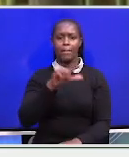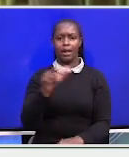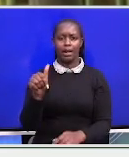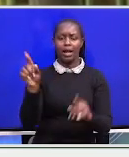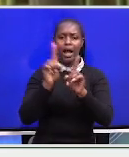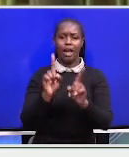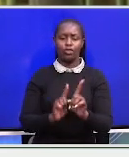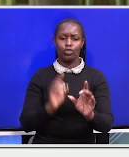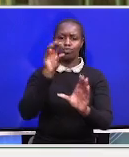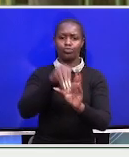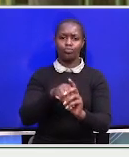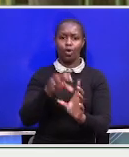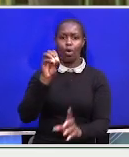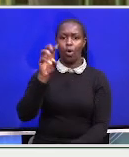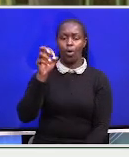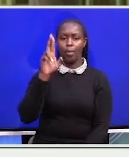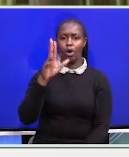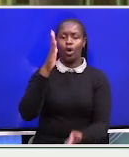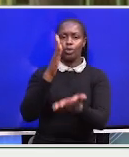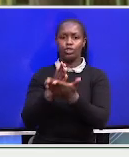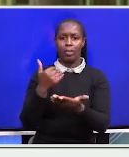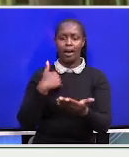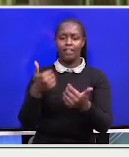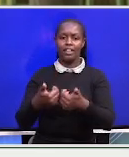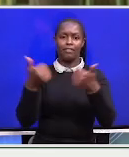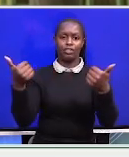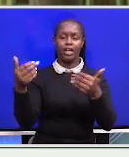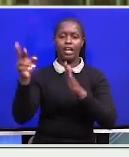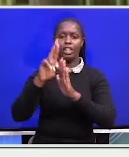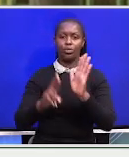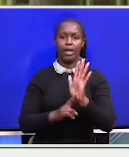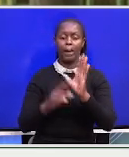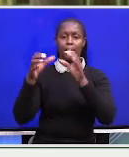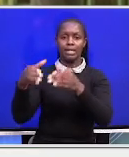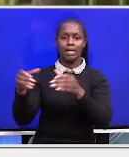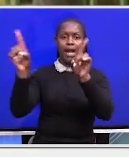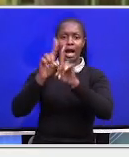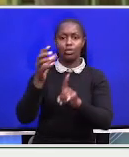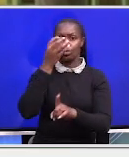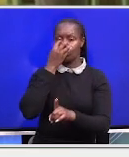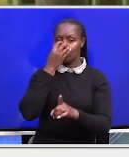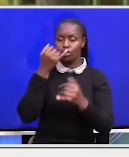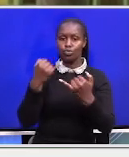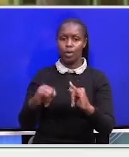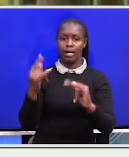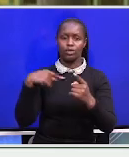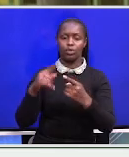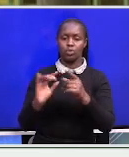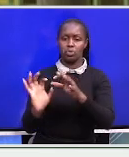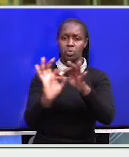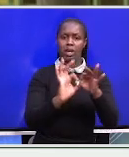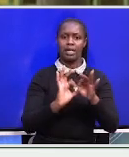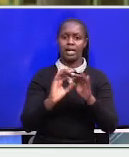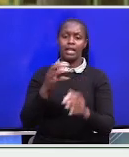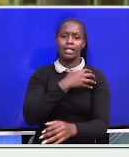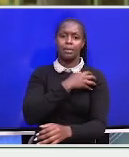Hassan Omar will end divisions in the ruling party as President William Ruto consolidates his power, not just in the